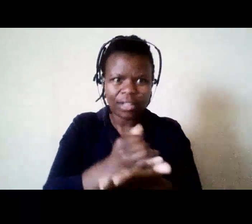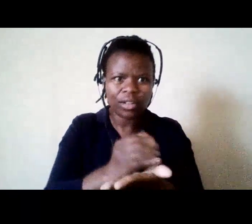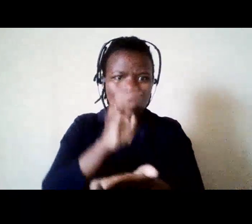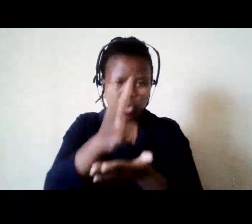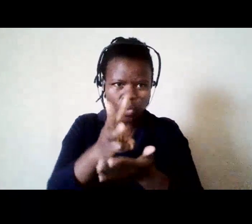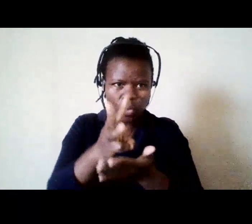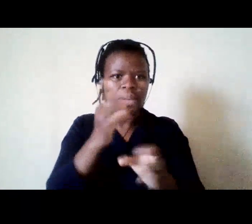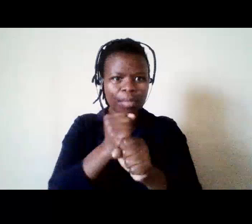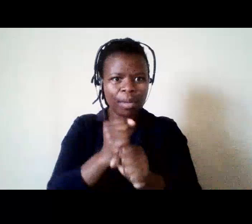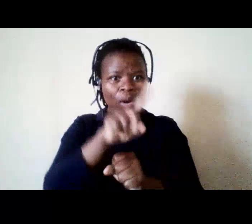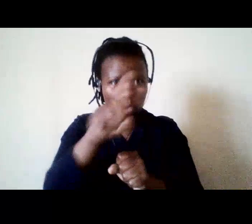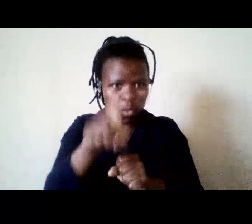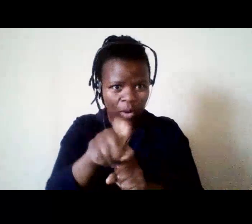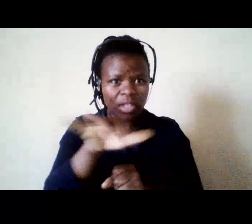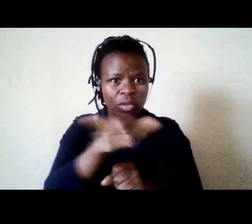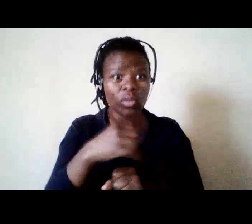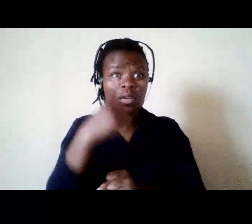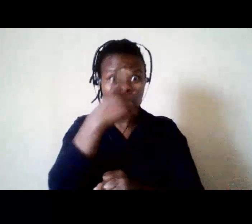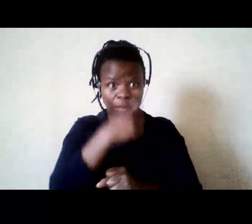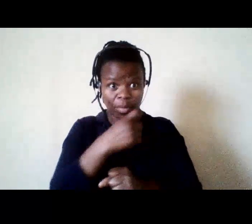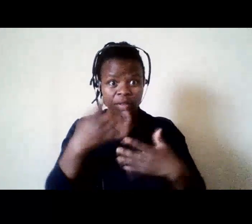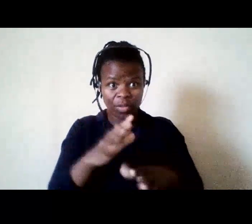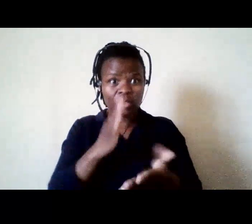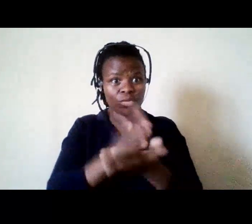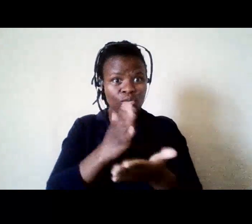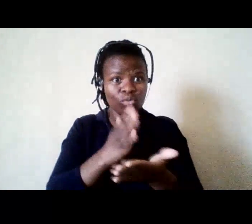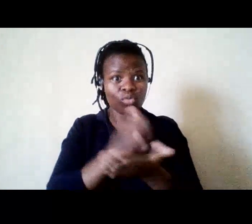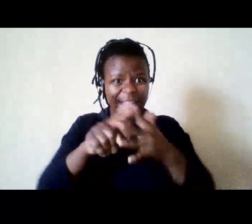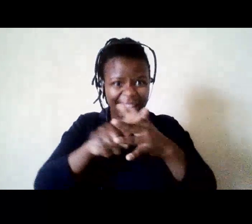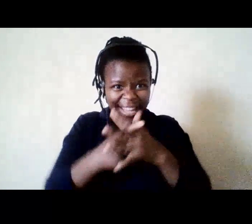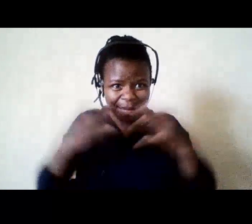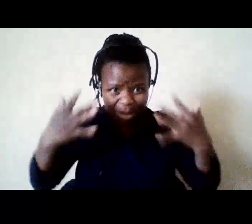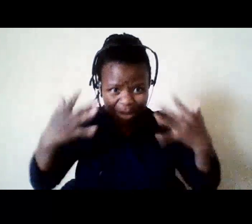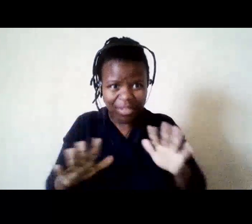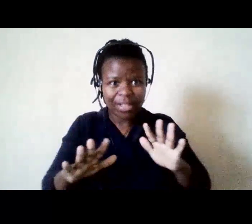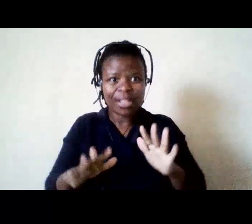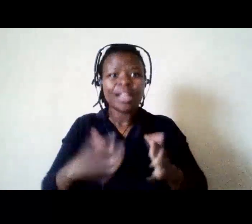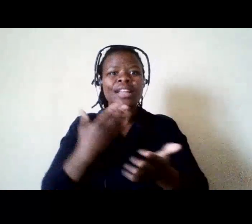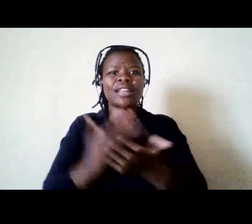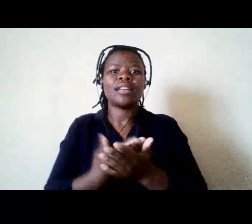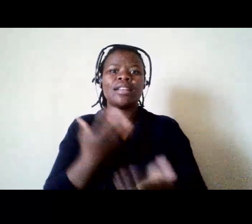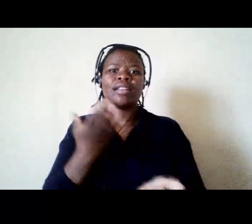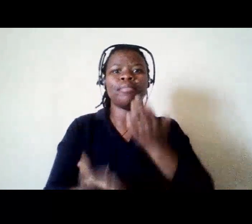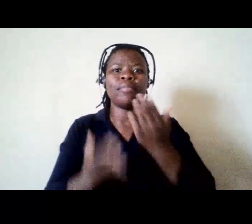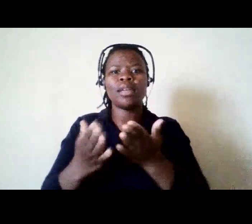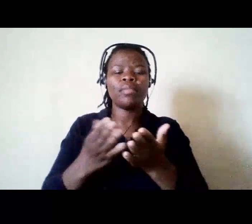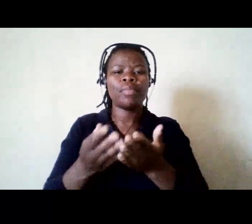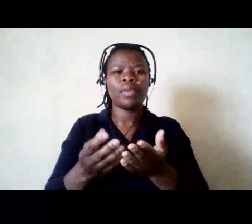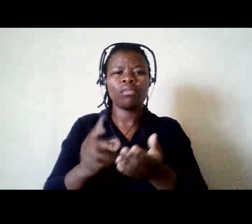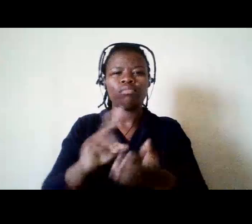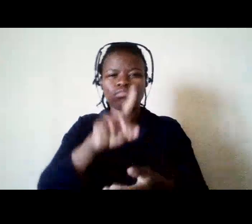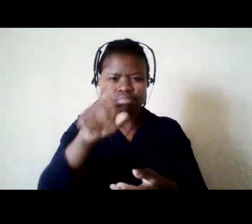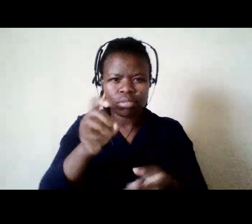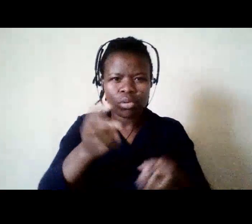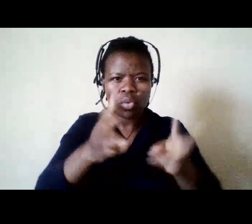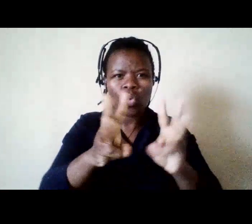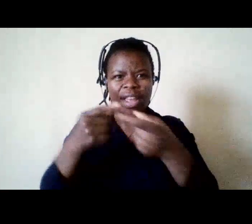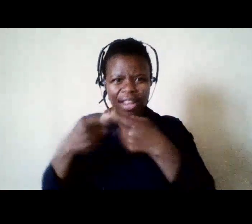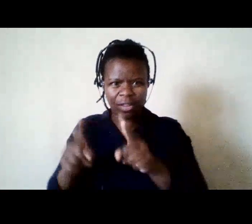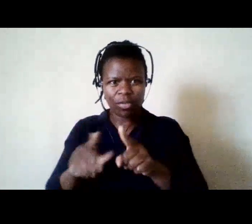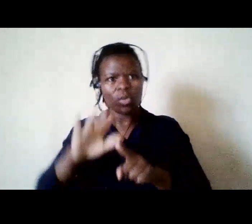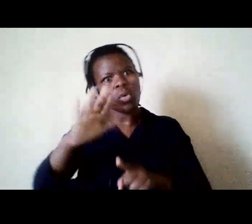you asked me, we did touch on it. Maybe you were just phrasing it a bit differently now, or because listening to the